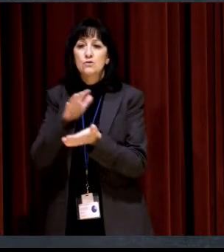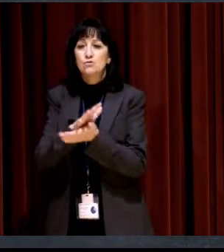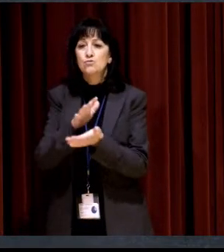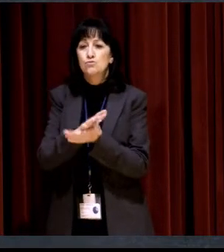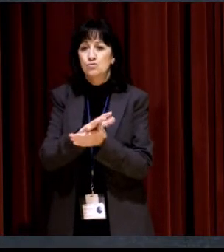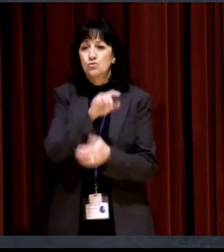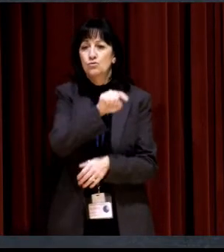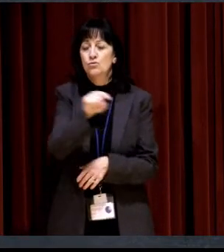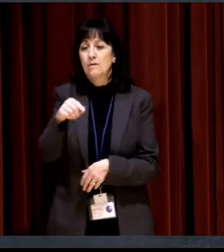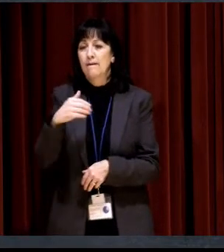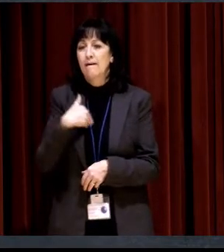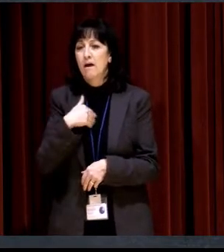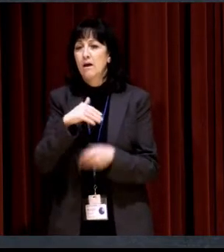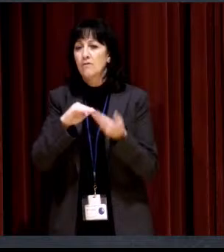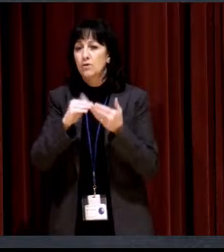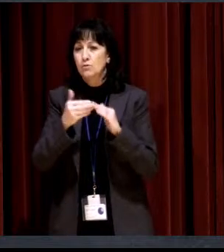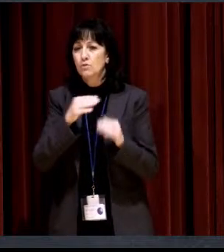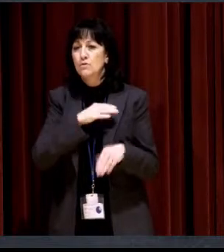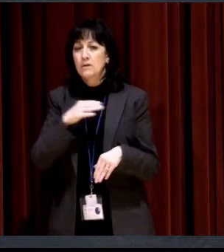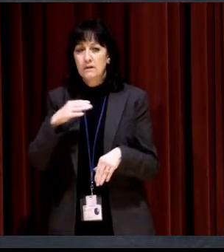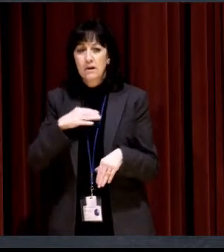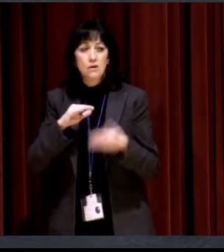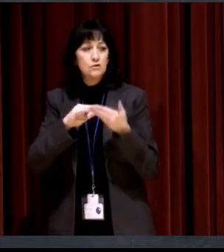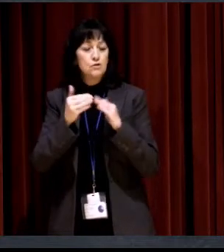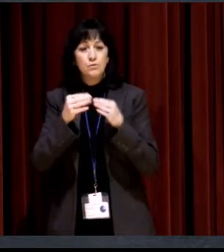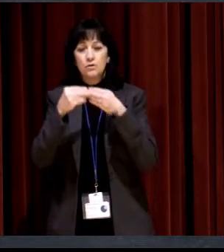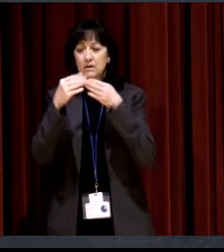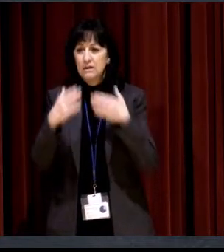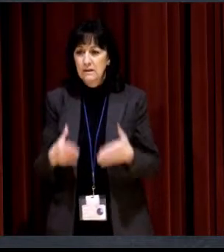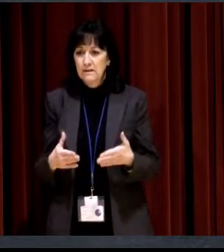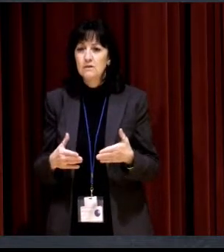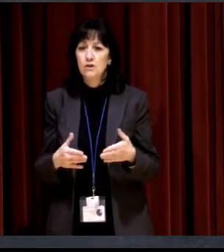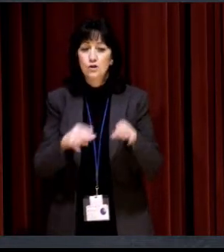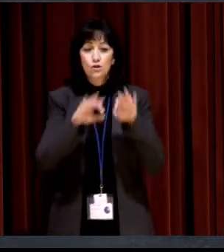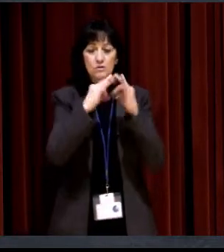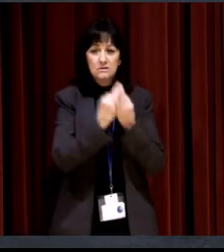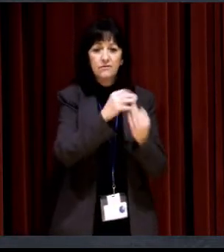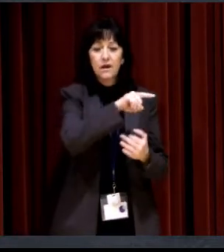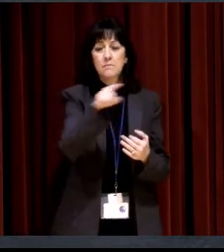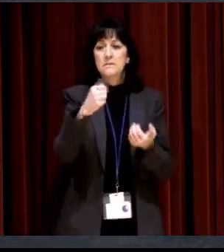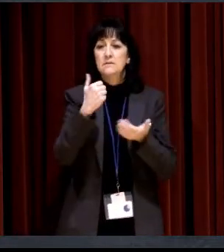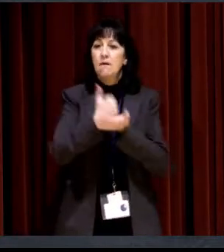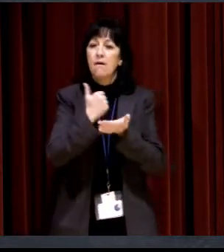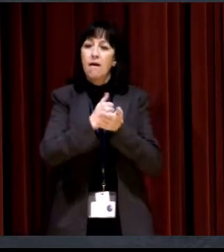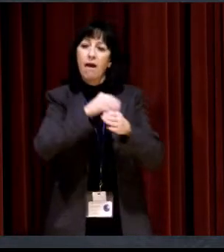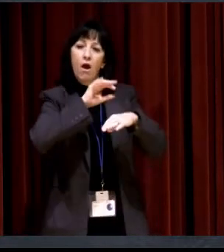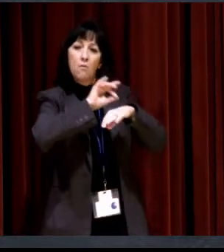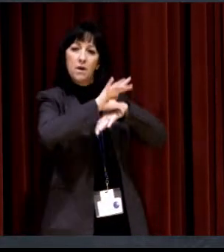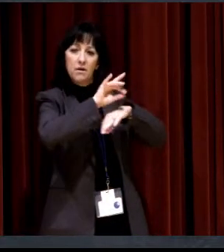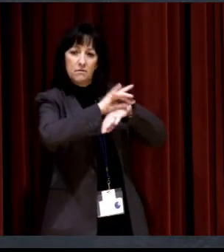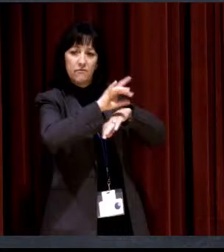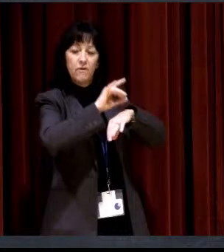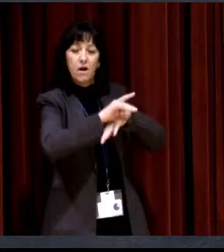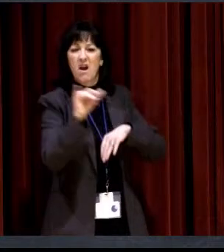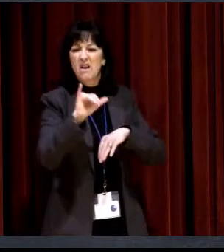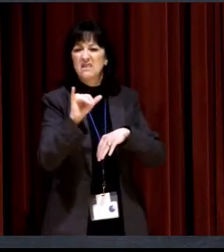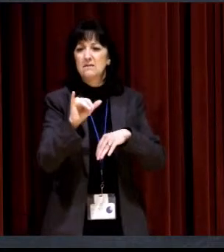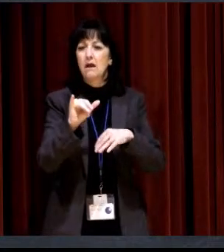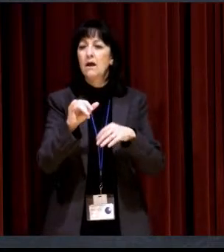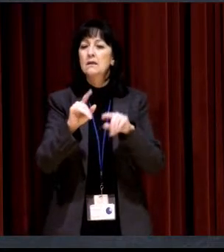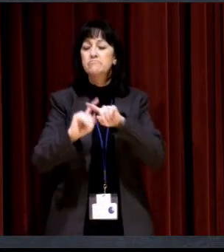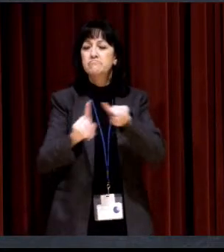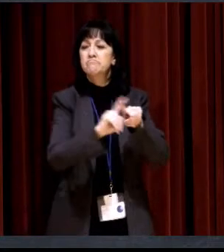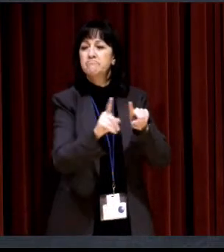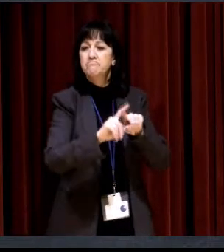of community leaders, families, students, to help advise on key decisions. And one of the conversations the governor referenced that we